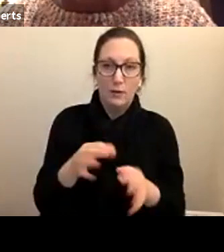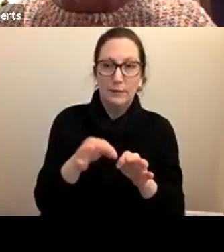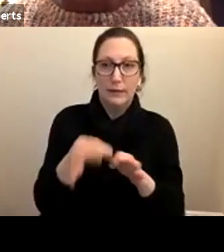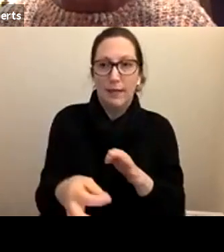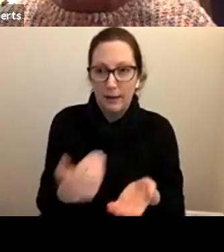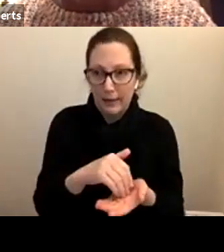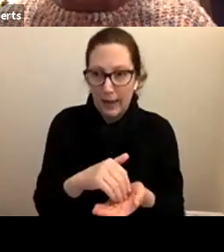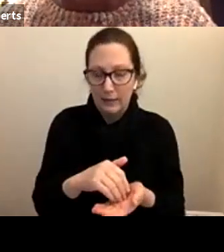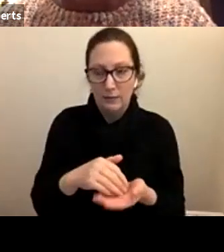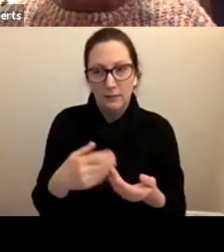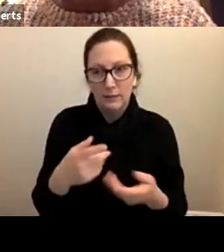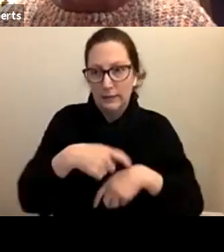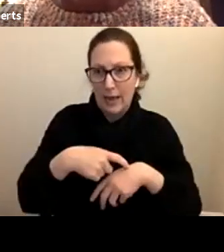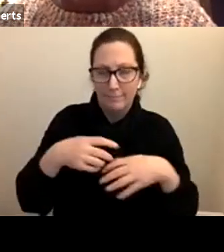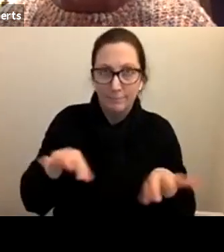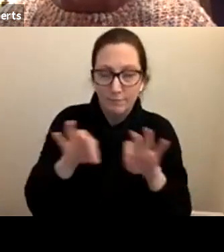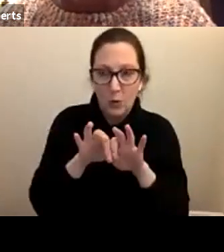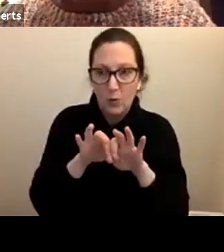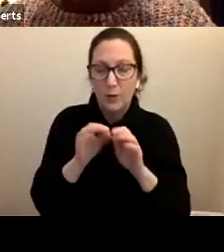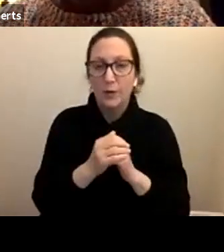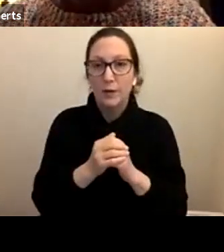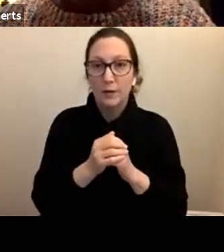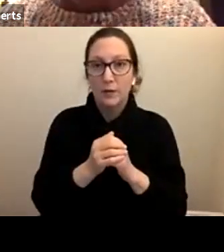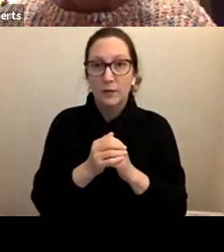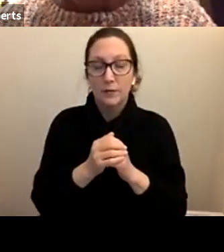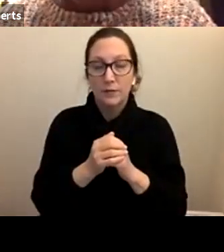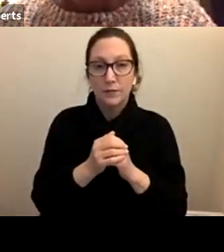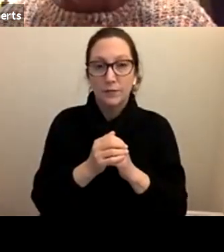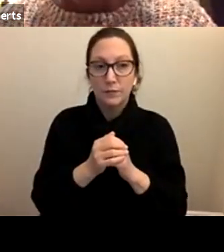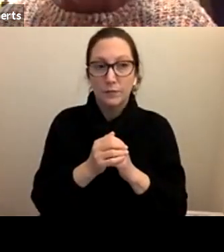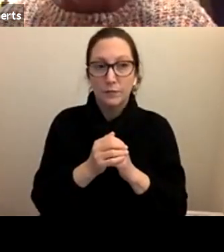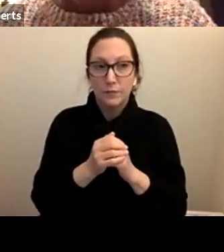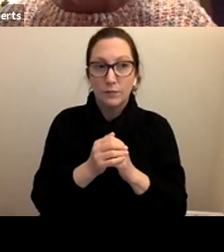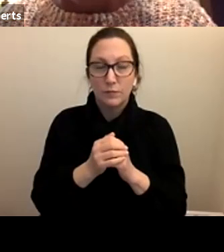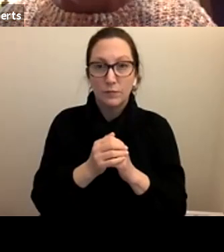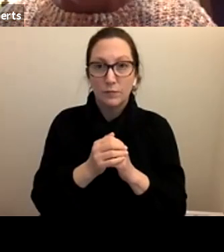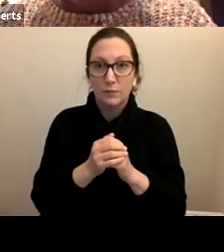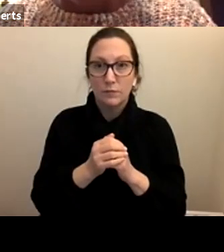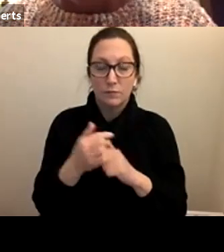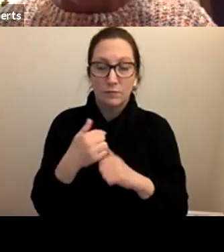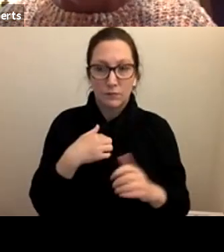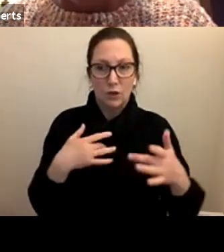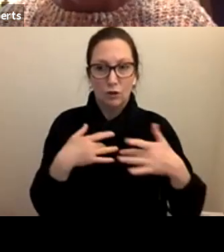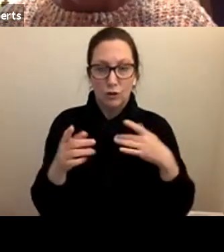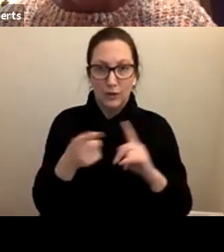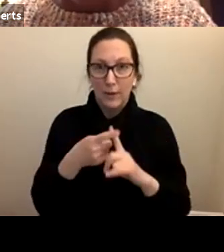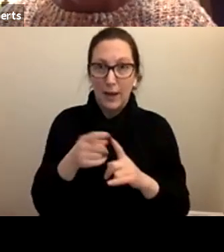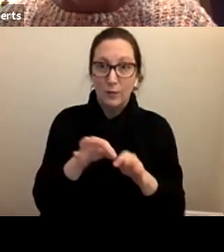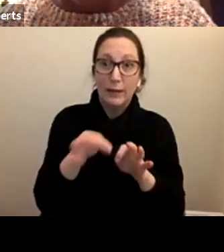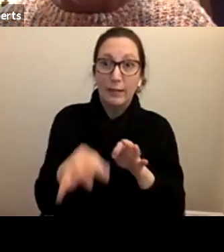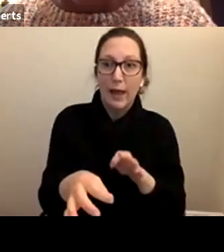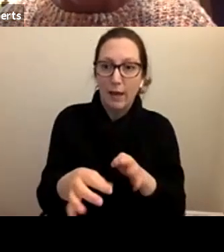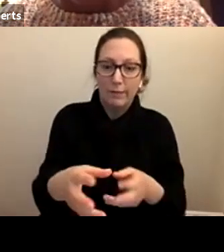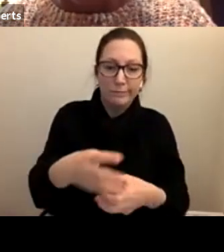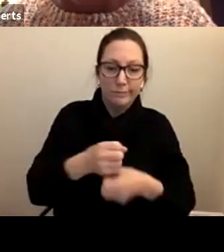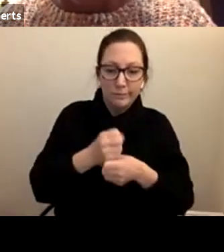time. And so what I am very concerned about are any delays in receiving information and